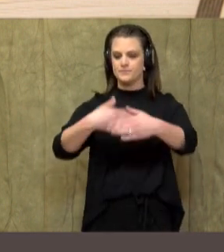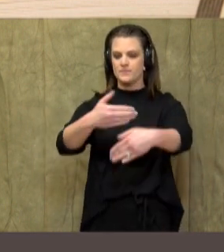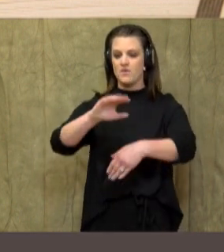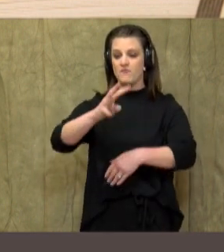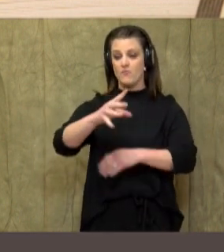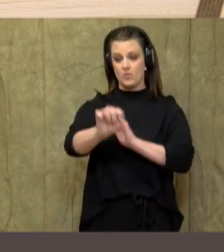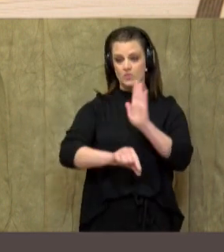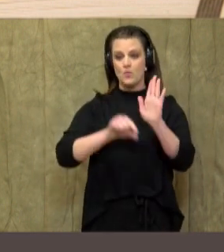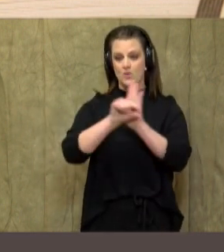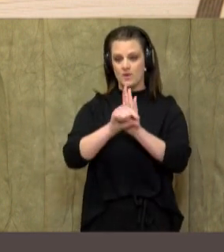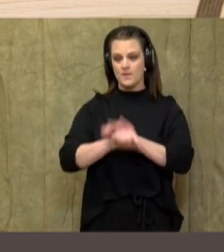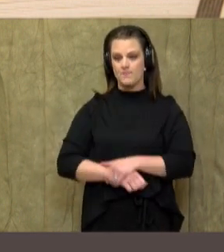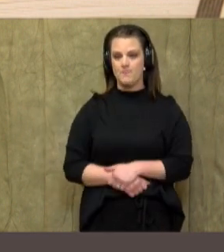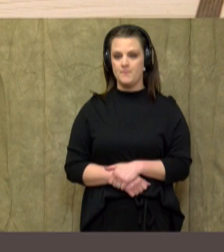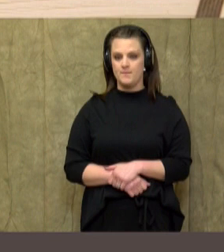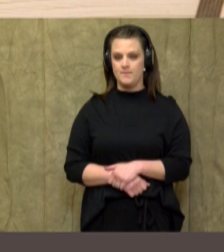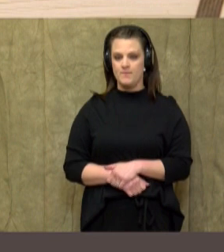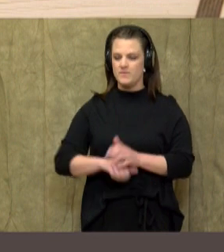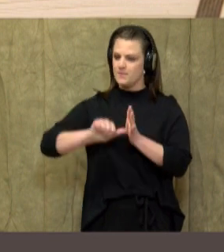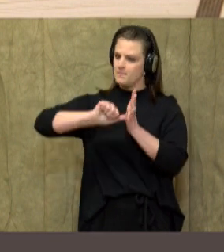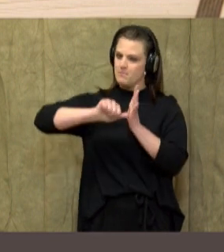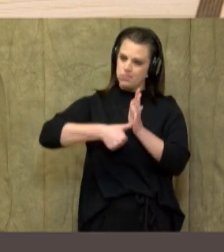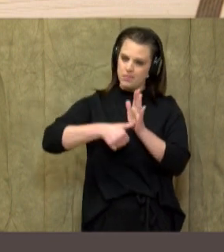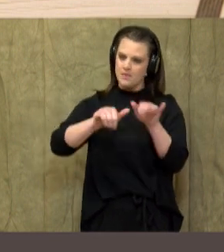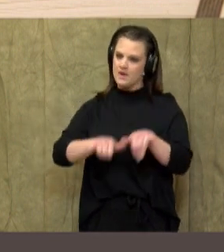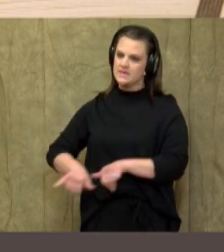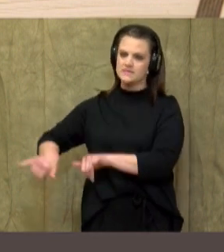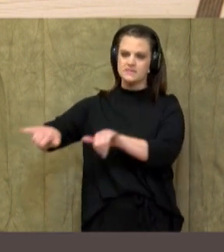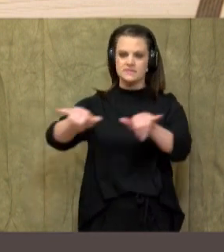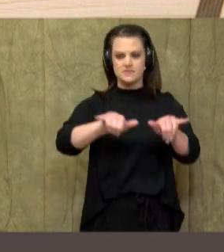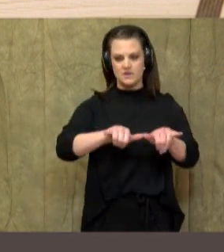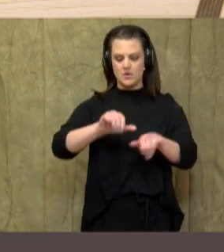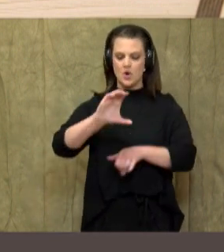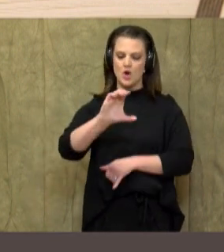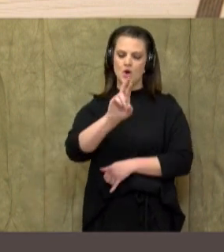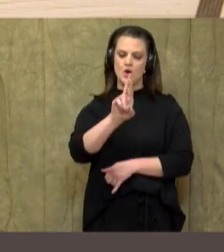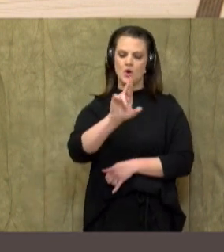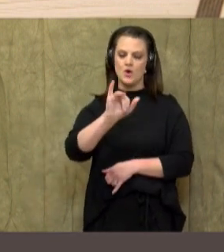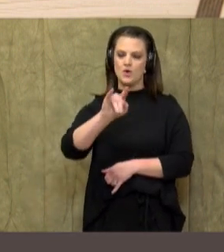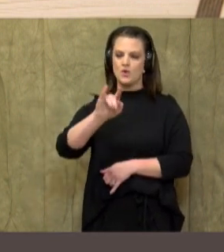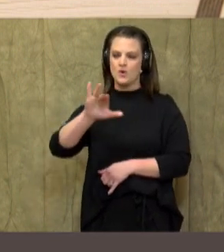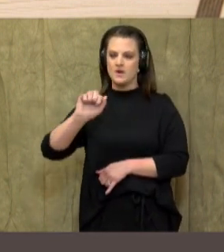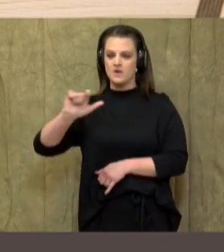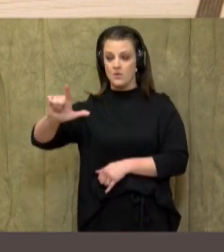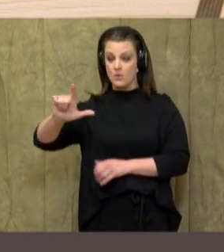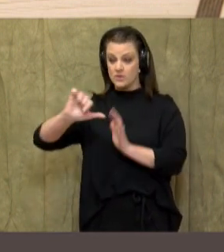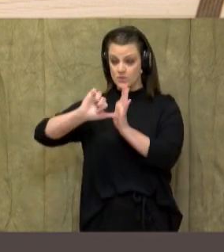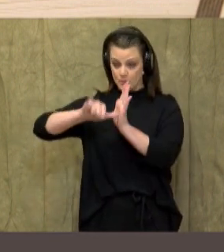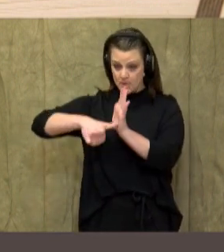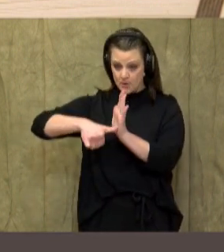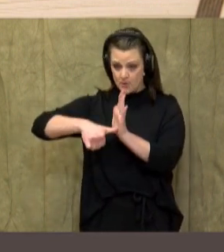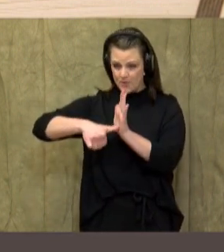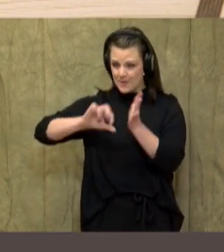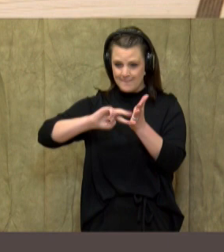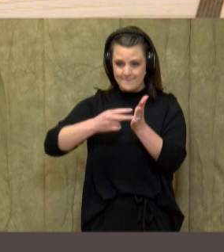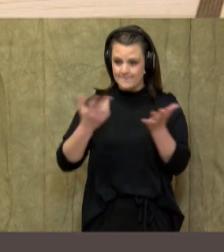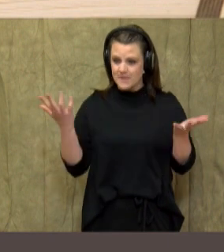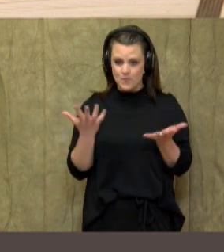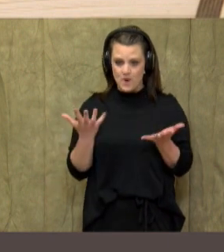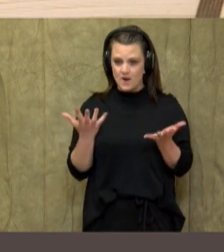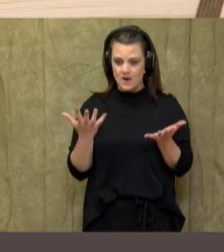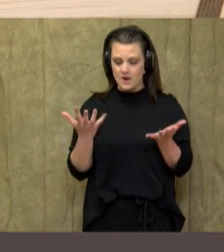quarter. The critical standards, obviously, with the word critical, means that it is a very